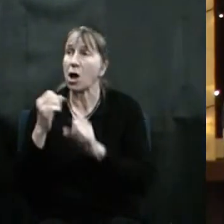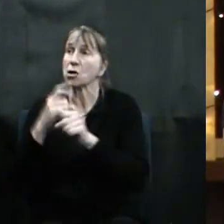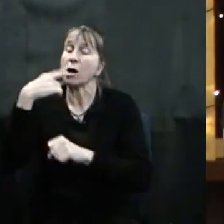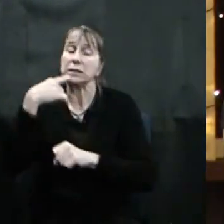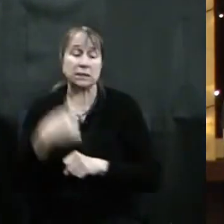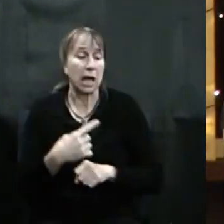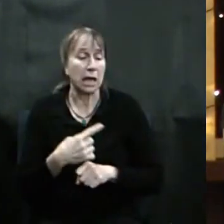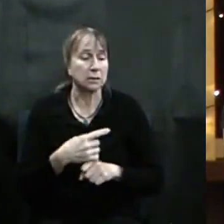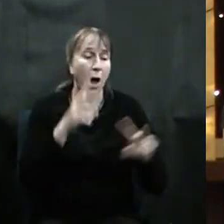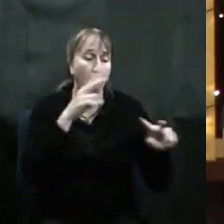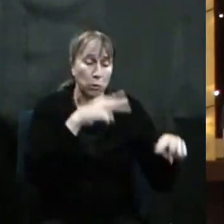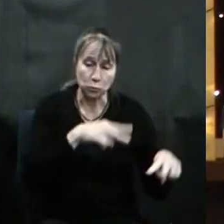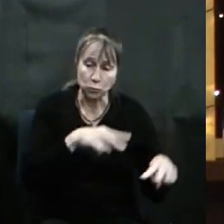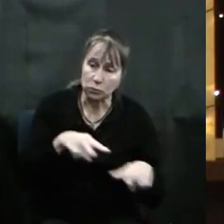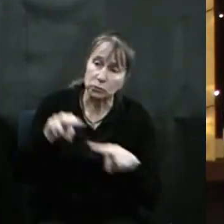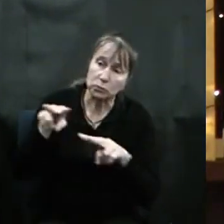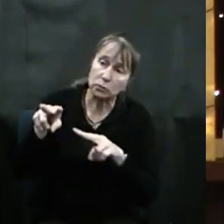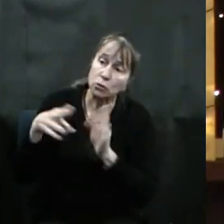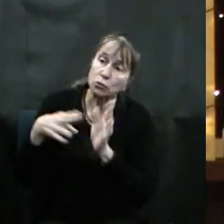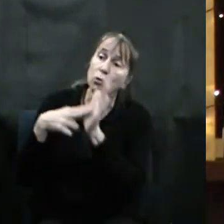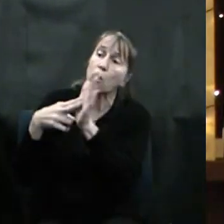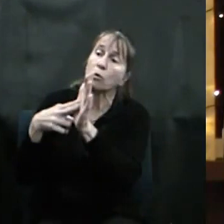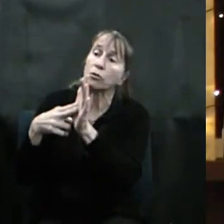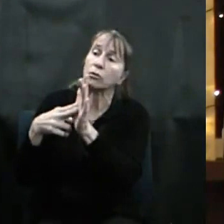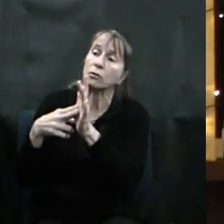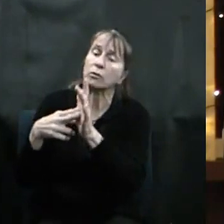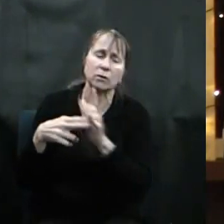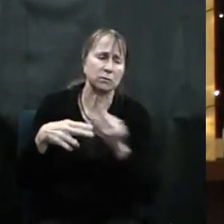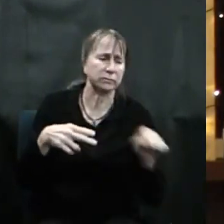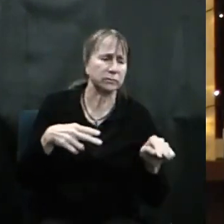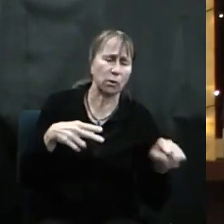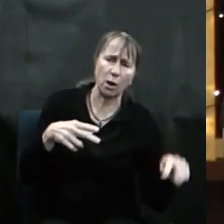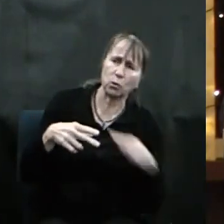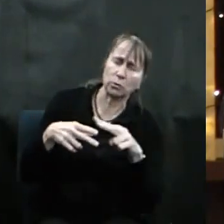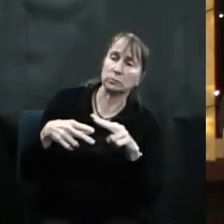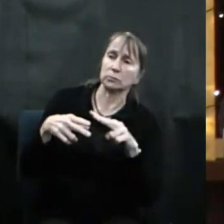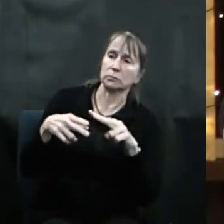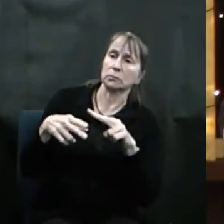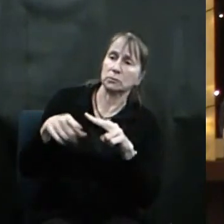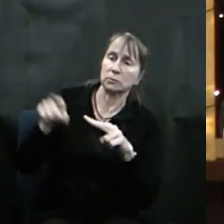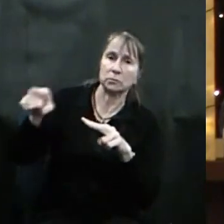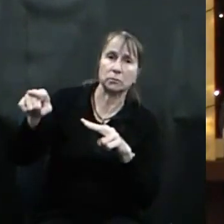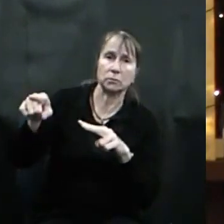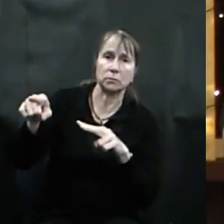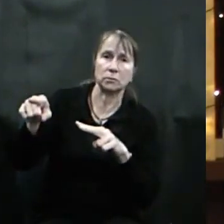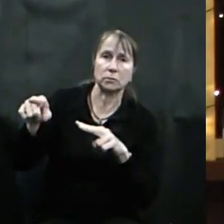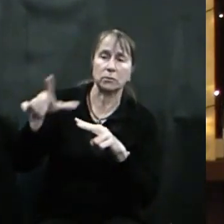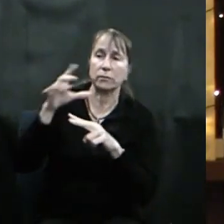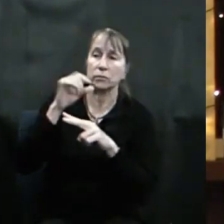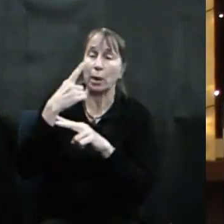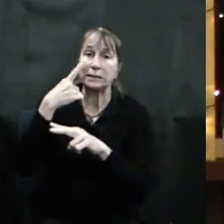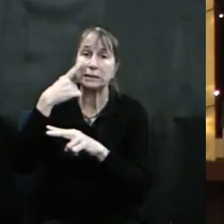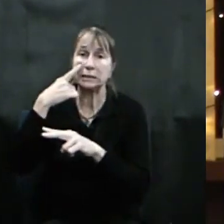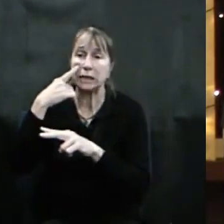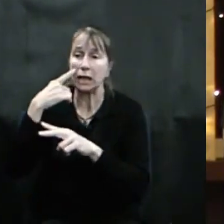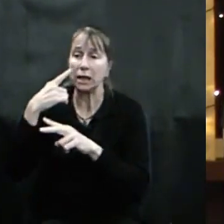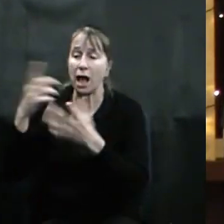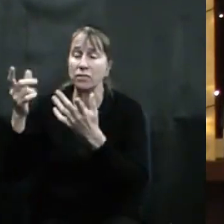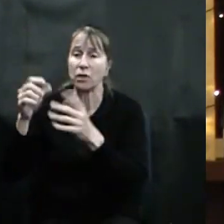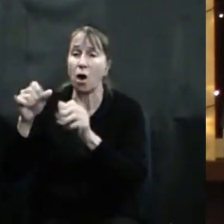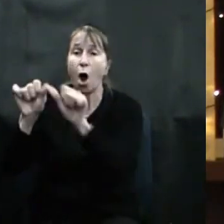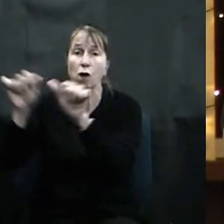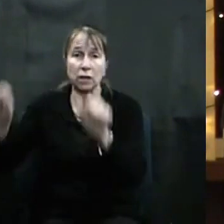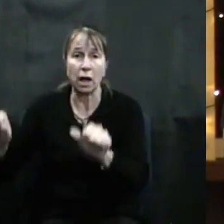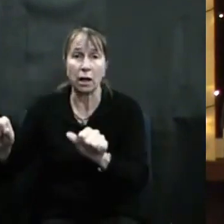your eyes now towards the north. So I lifted my eyes towards the north, and behold, north of the altar gate in the entrance was the image of